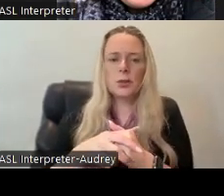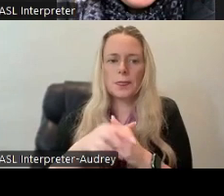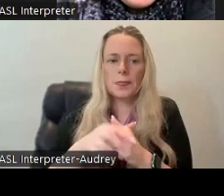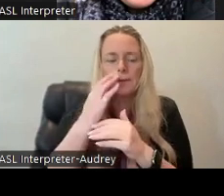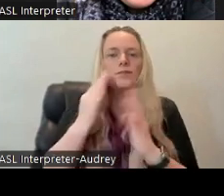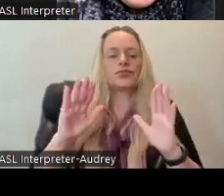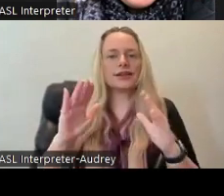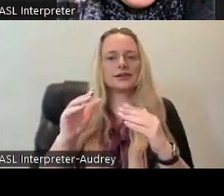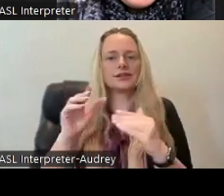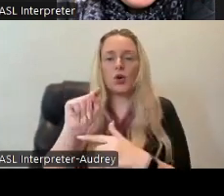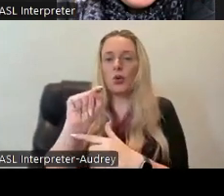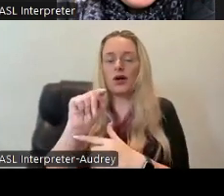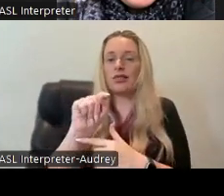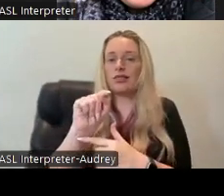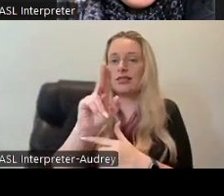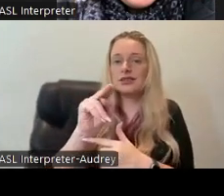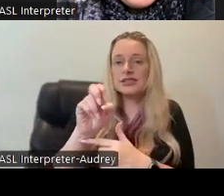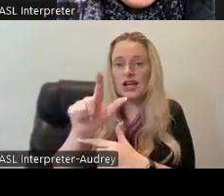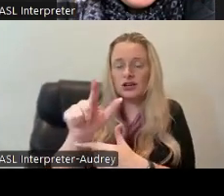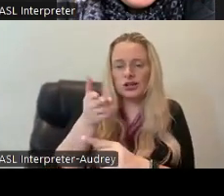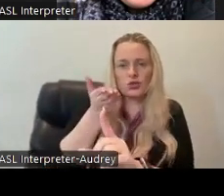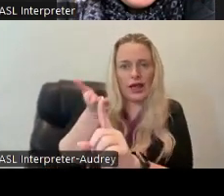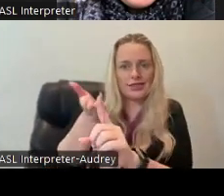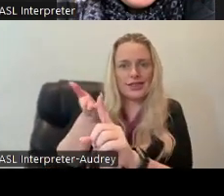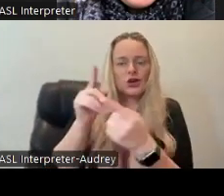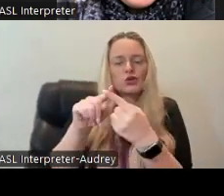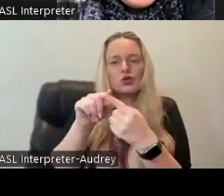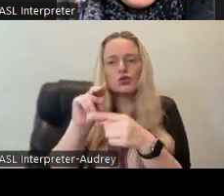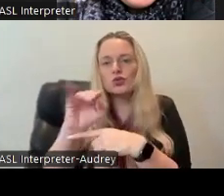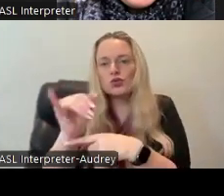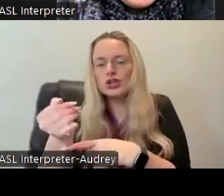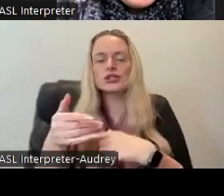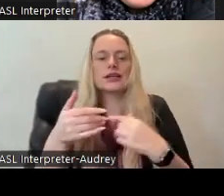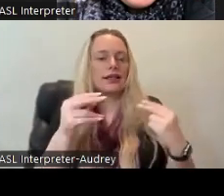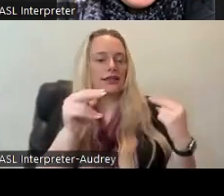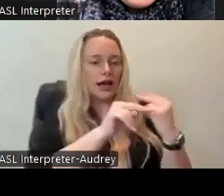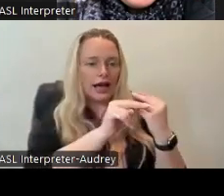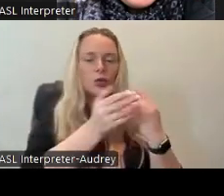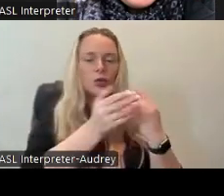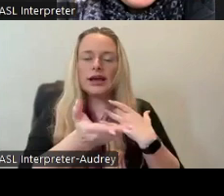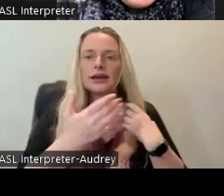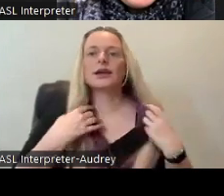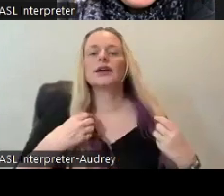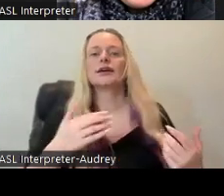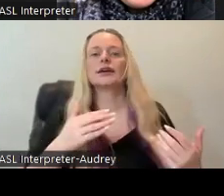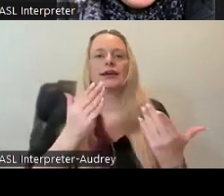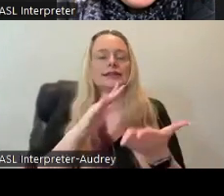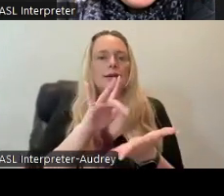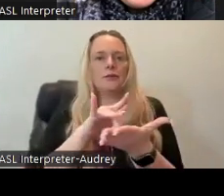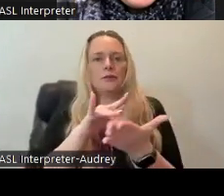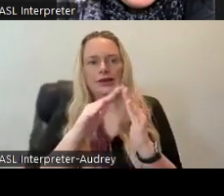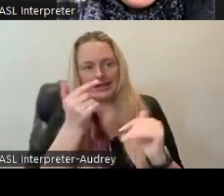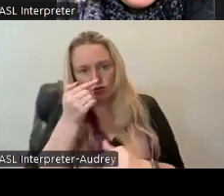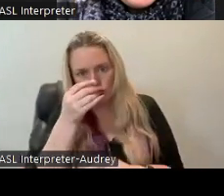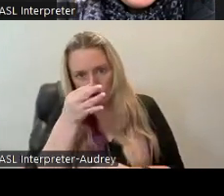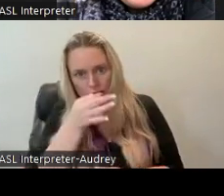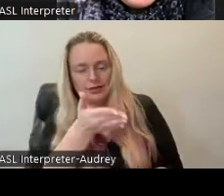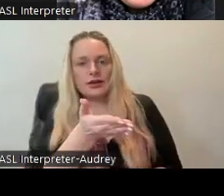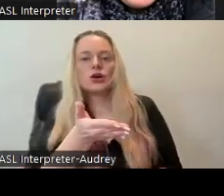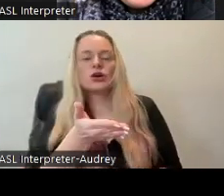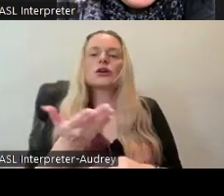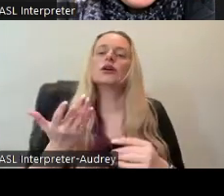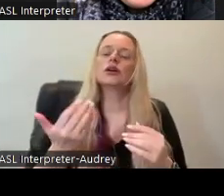the tunnel is right there to Jersey, the highway, Midtown is right there.